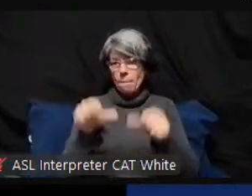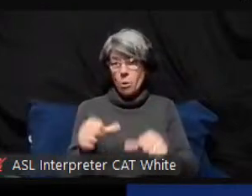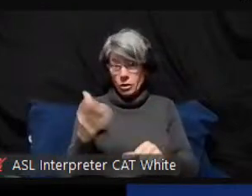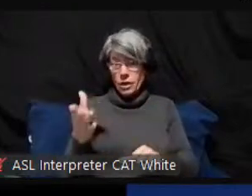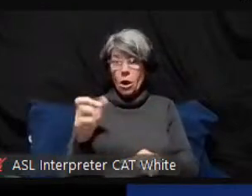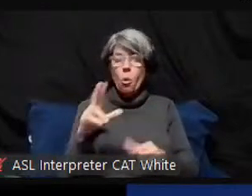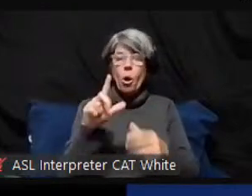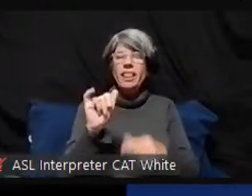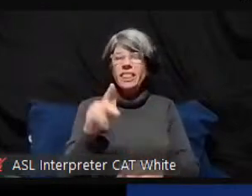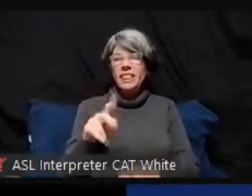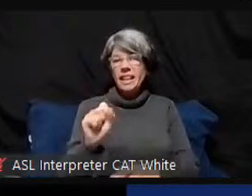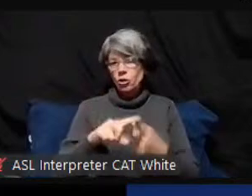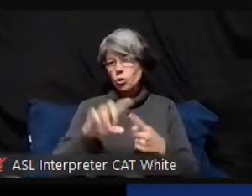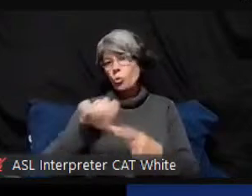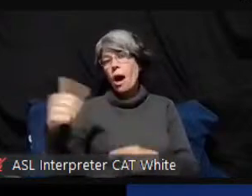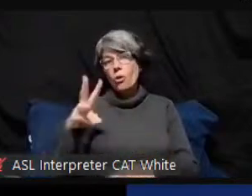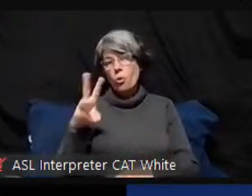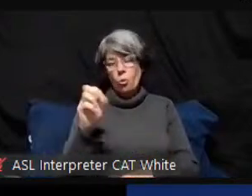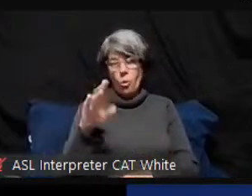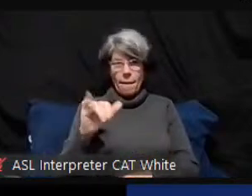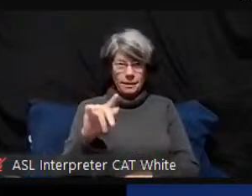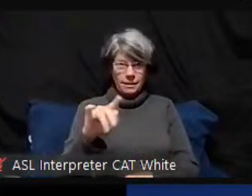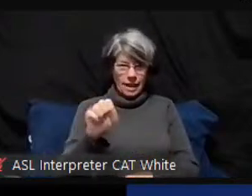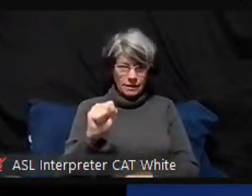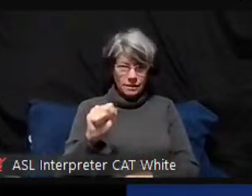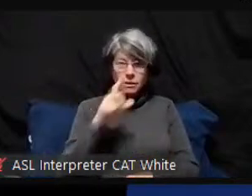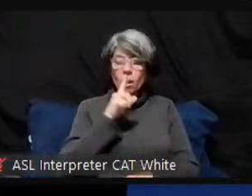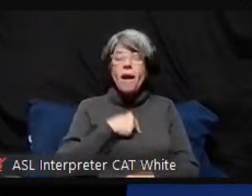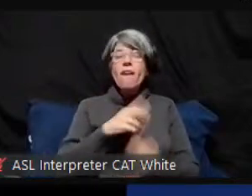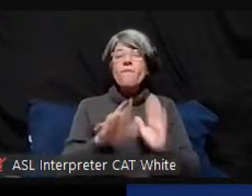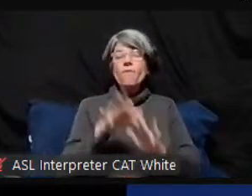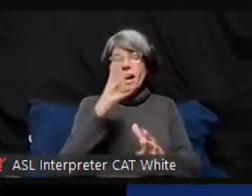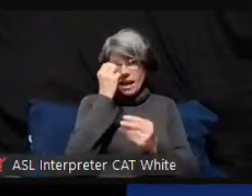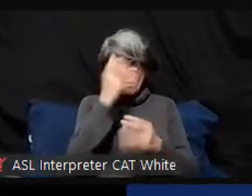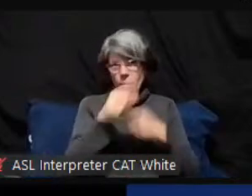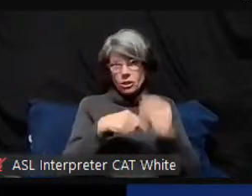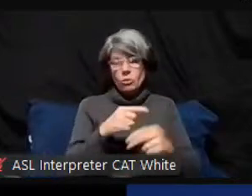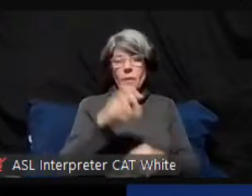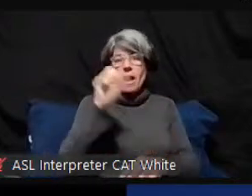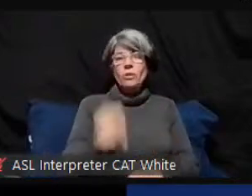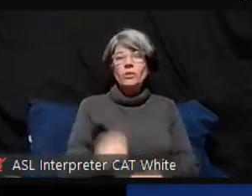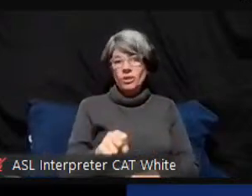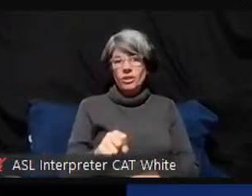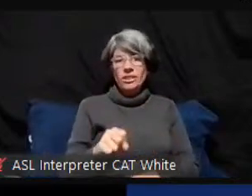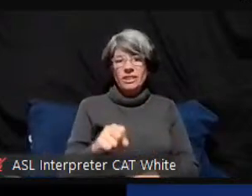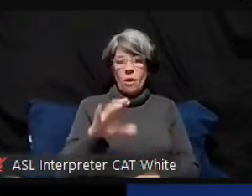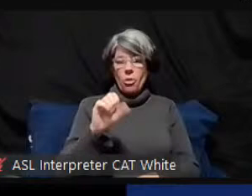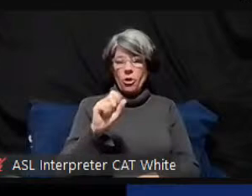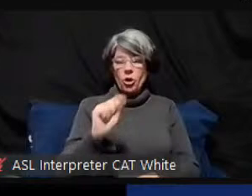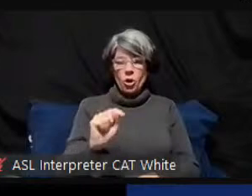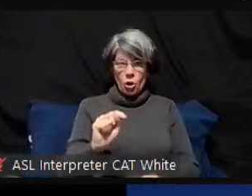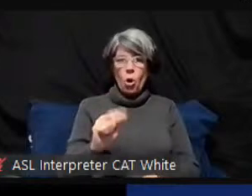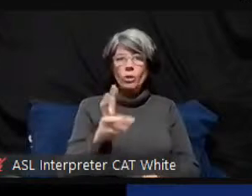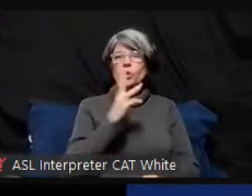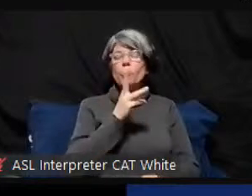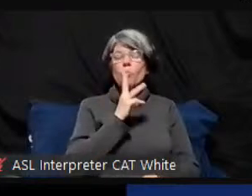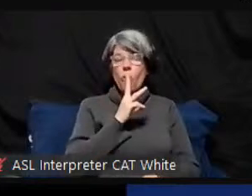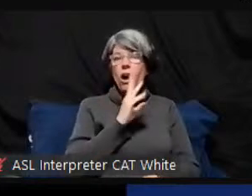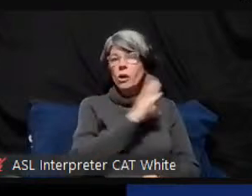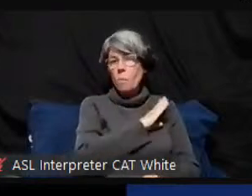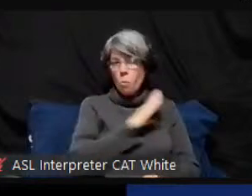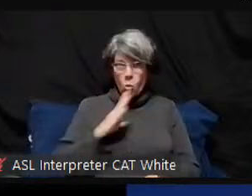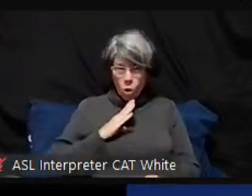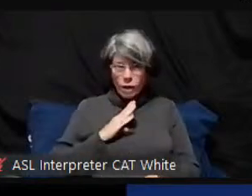to other websites, including finding air quality information on South Coast Air Quality Management District, water information on the water boards,